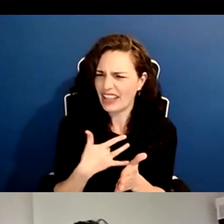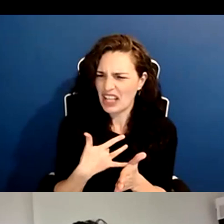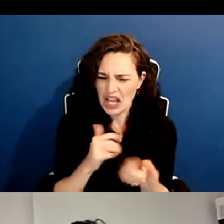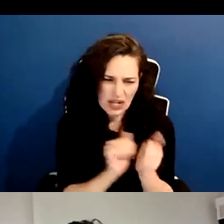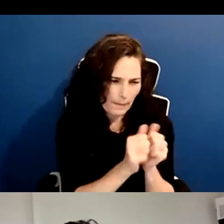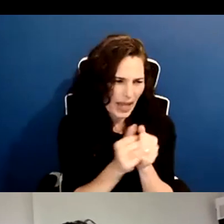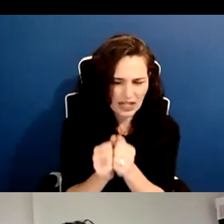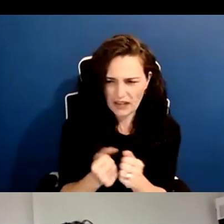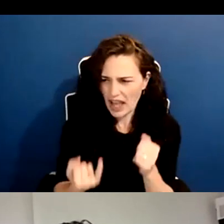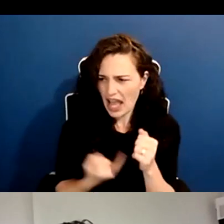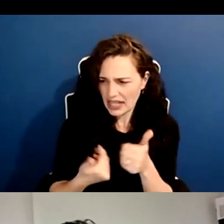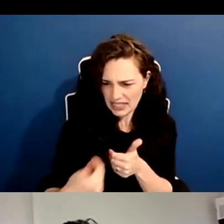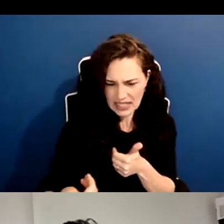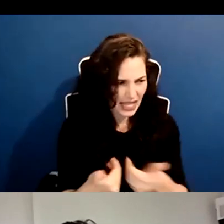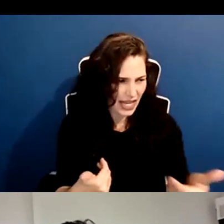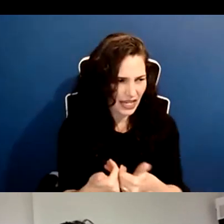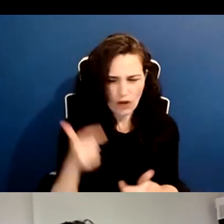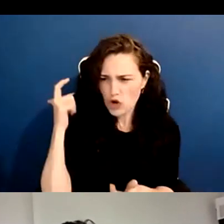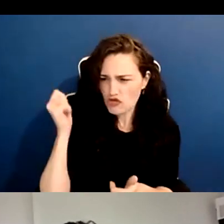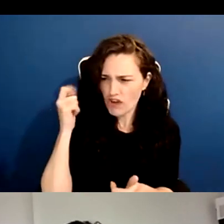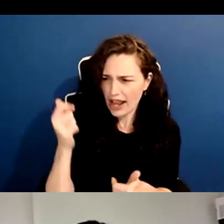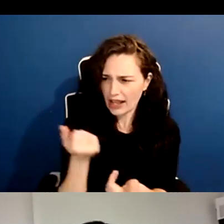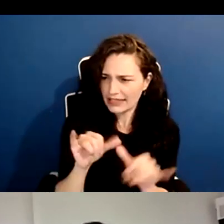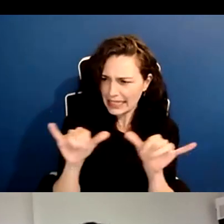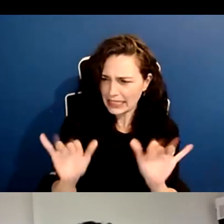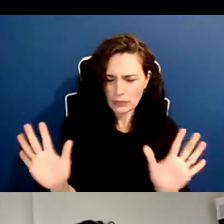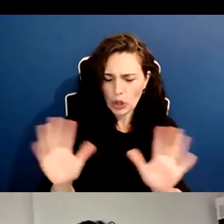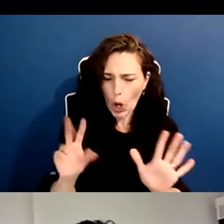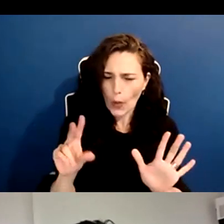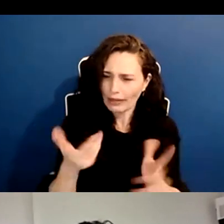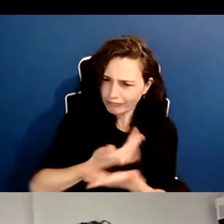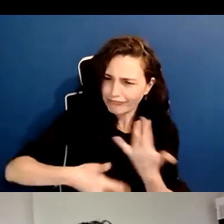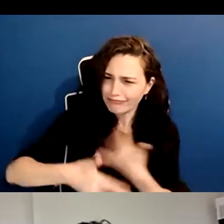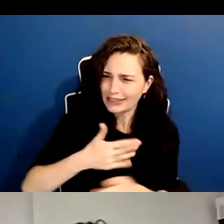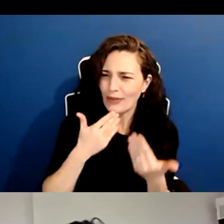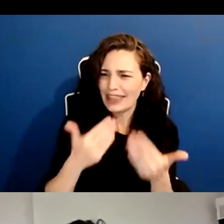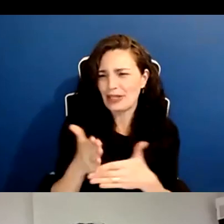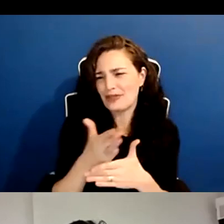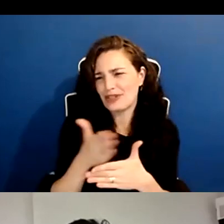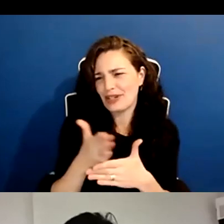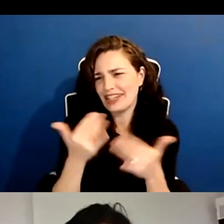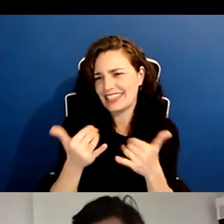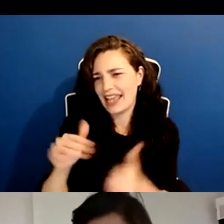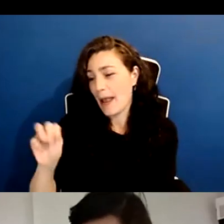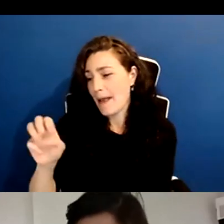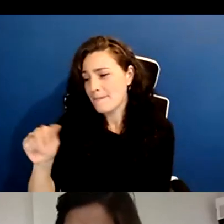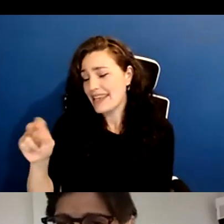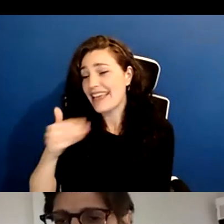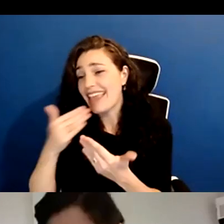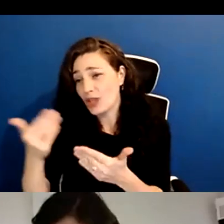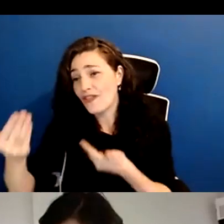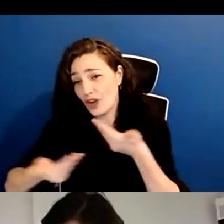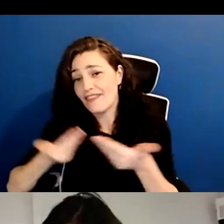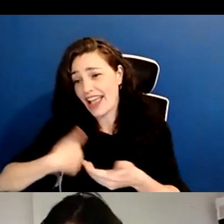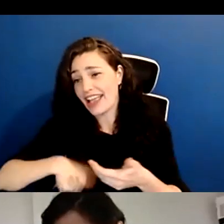feeling and because of resources. So thank you for sharing today. I want to thank you. Thank you so much for having us. And, you know,